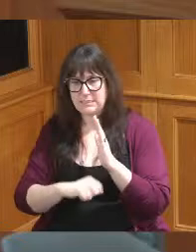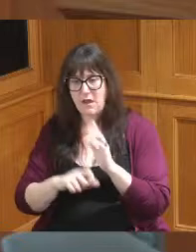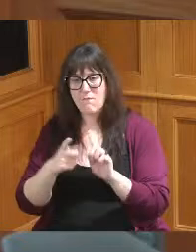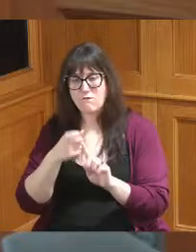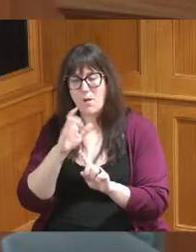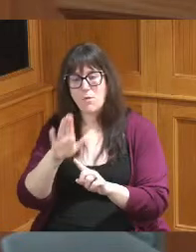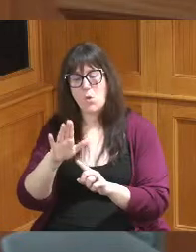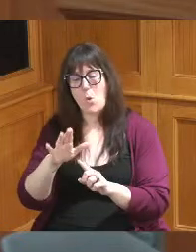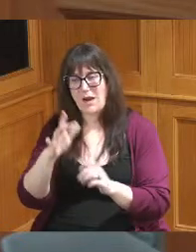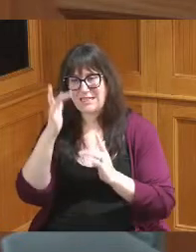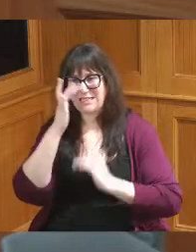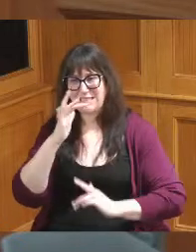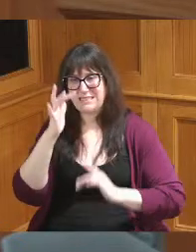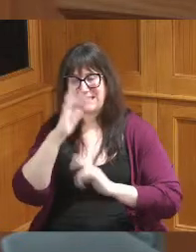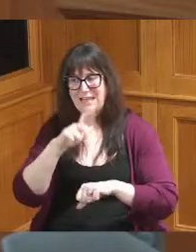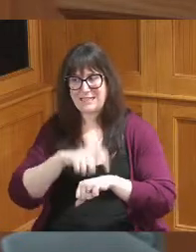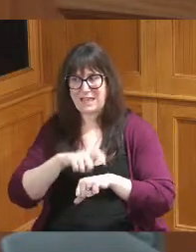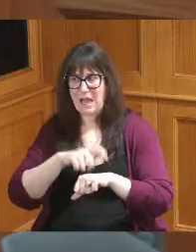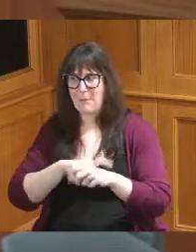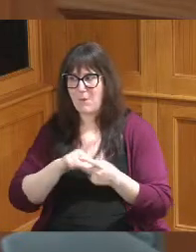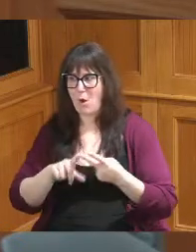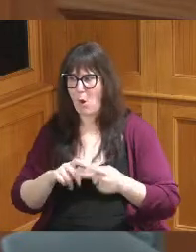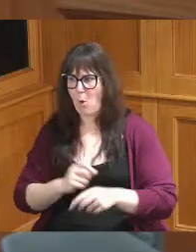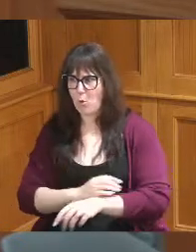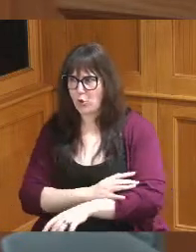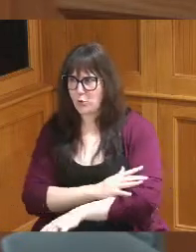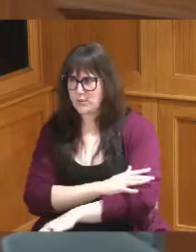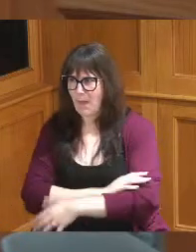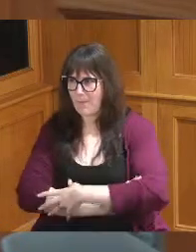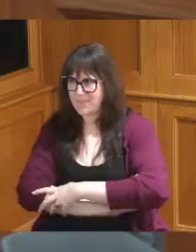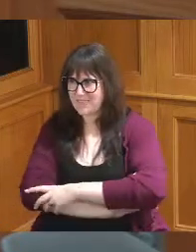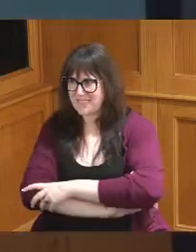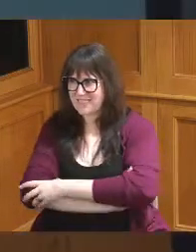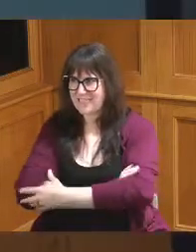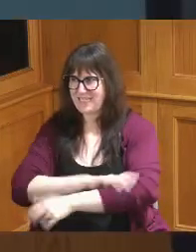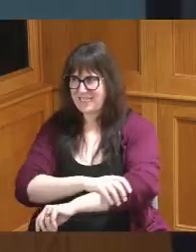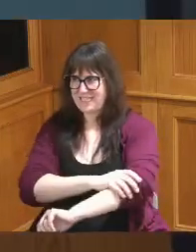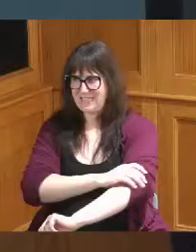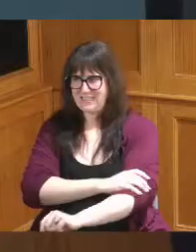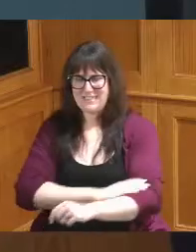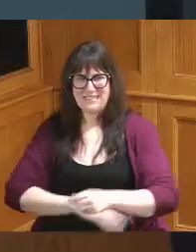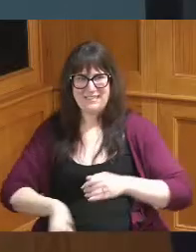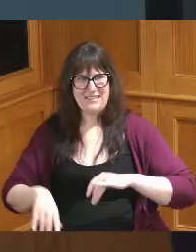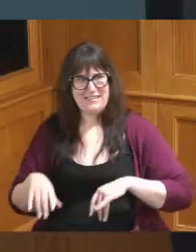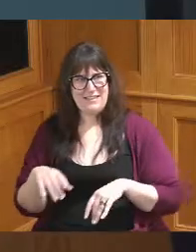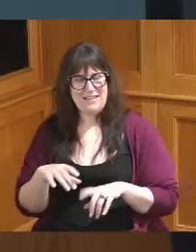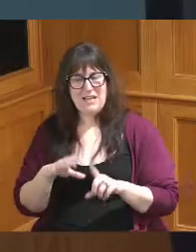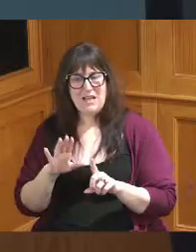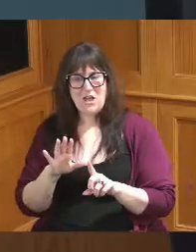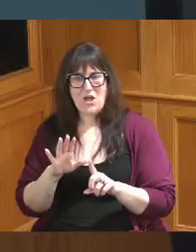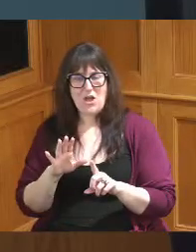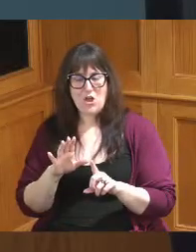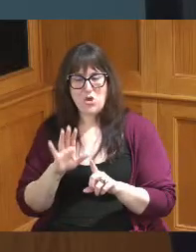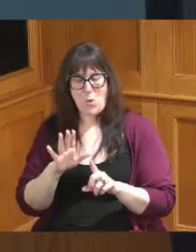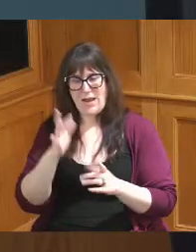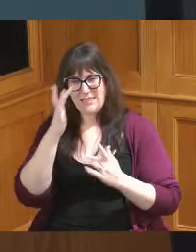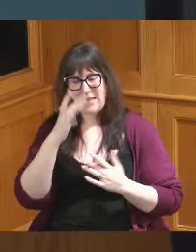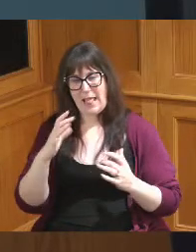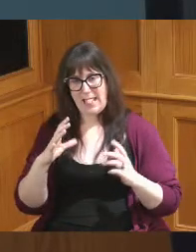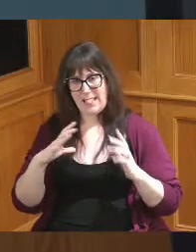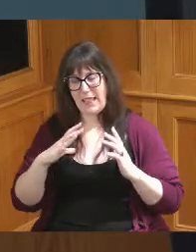paid sick leave balance. Very good. Thank you. That's really important information. Thank you, Frank. Really appreciate it.